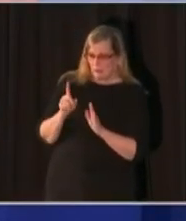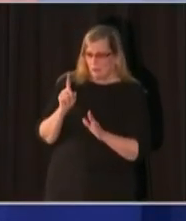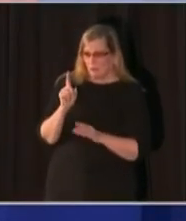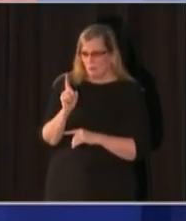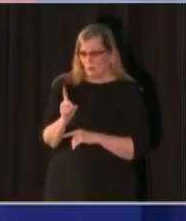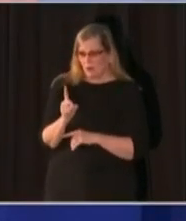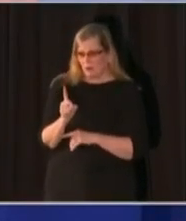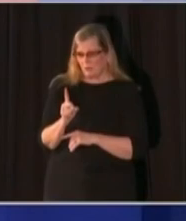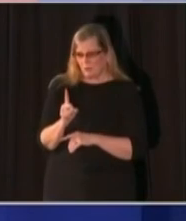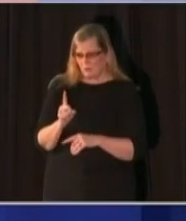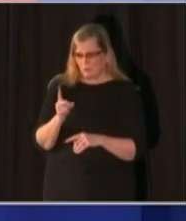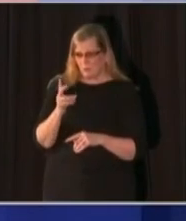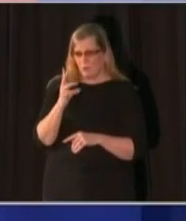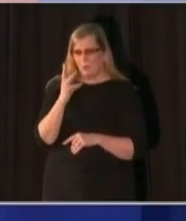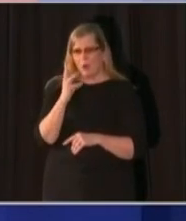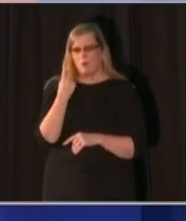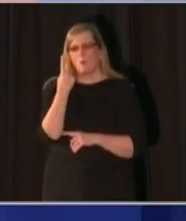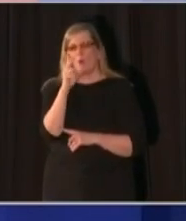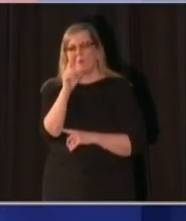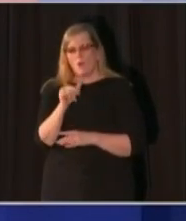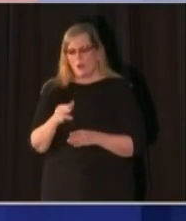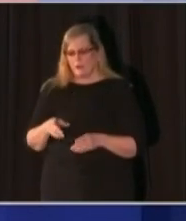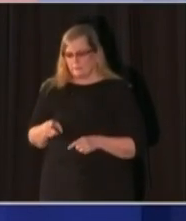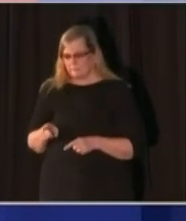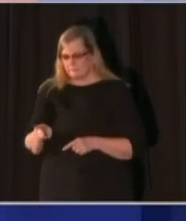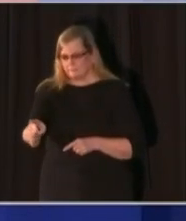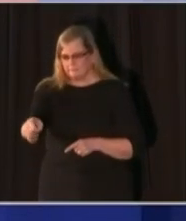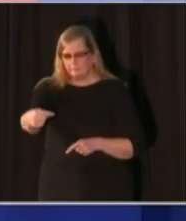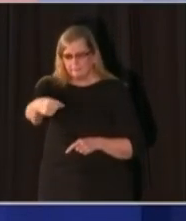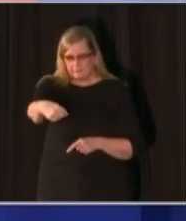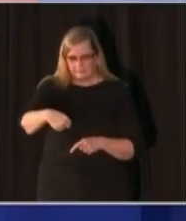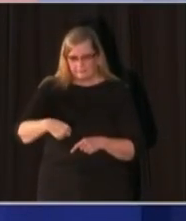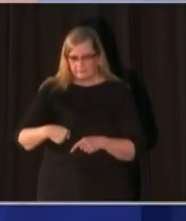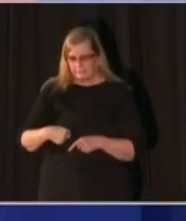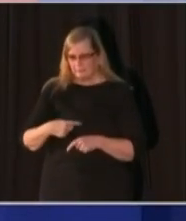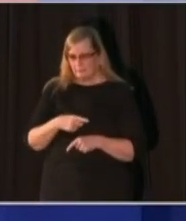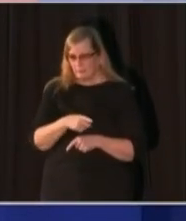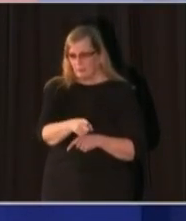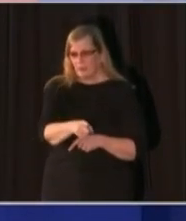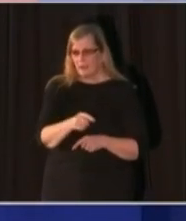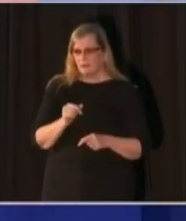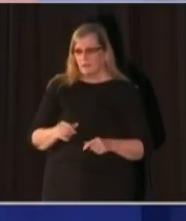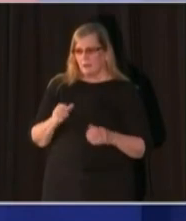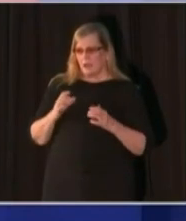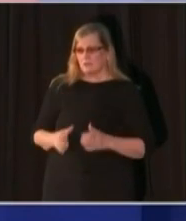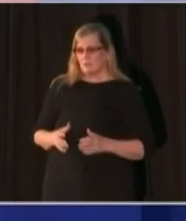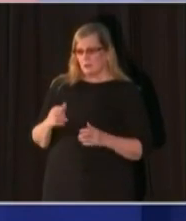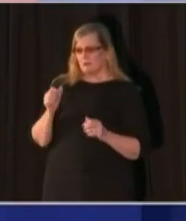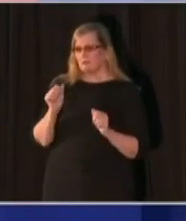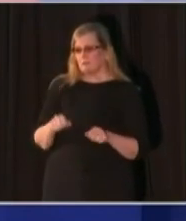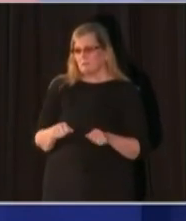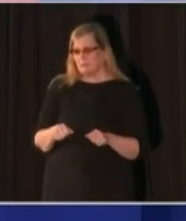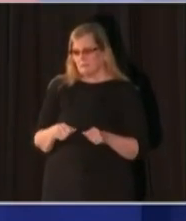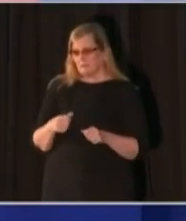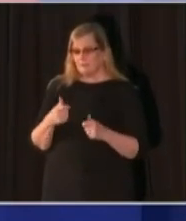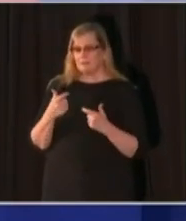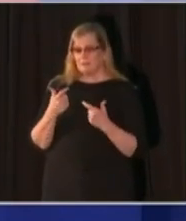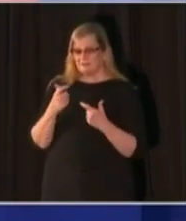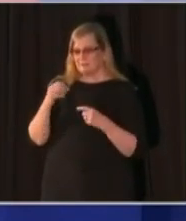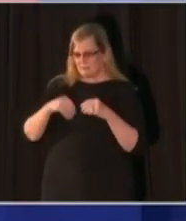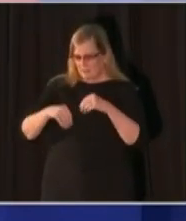having customers bag their own groceries. The mayor's order also requires that in order to